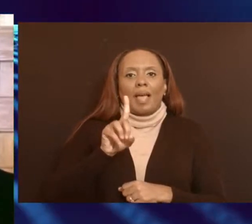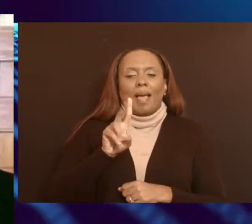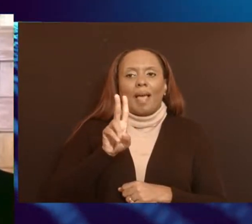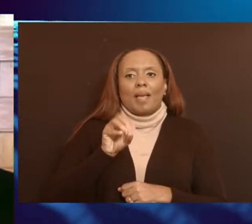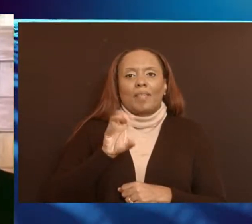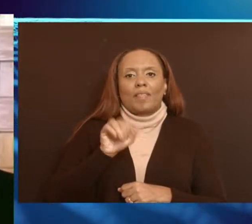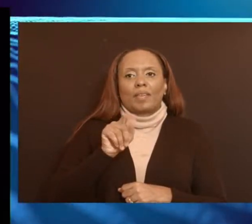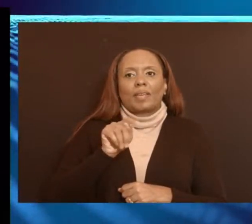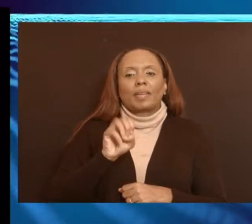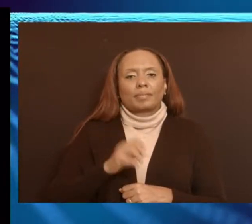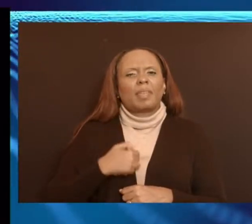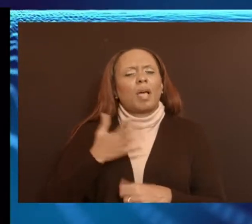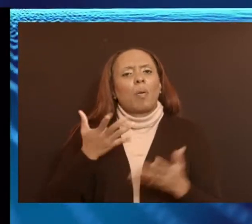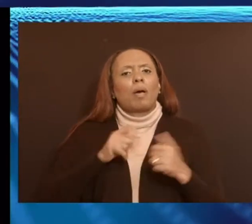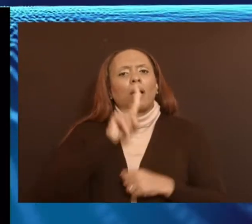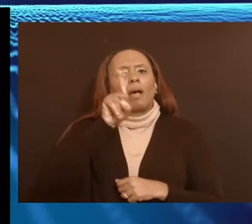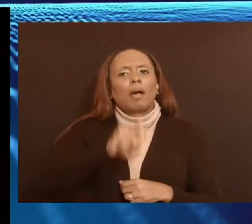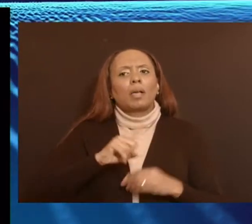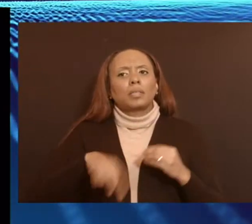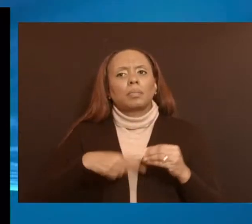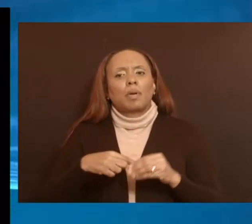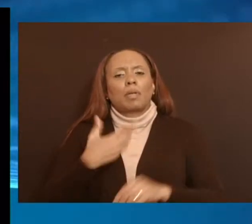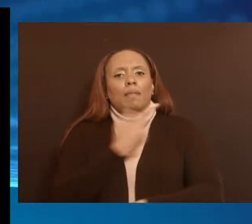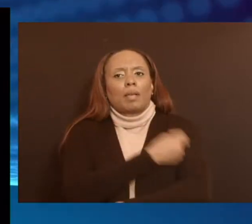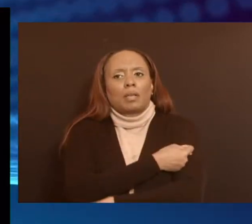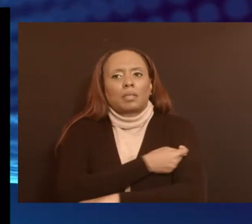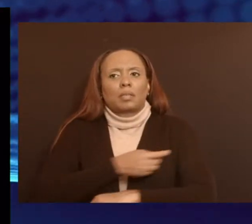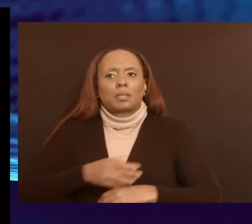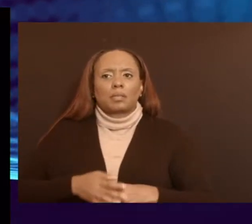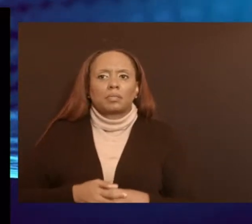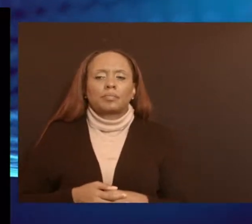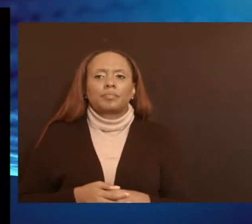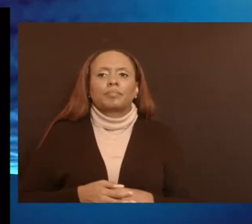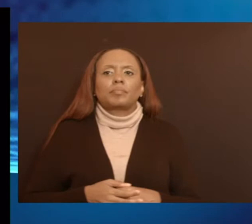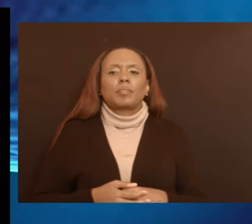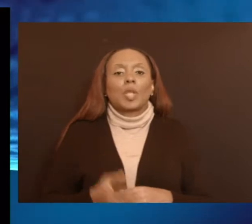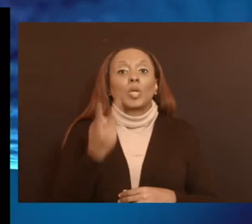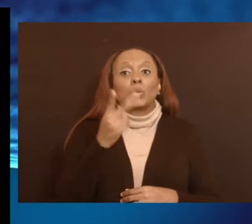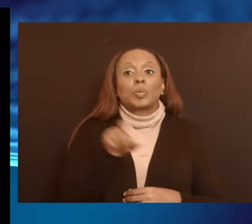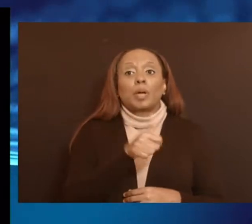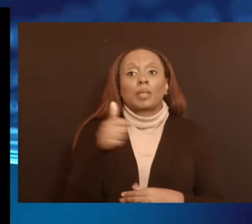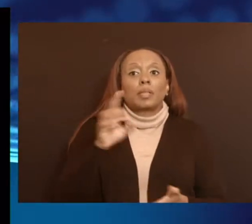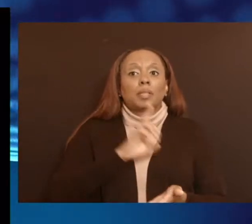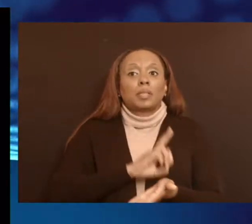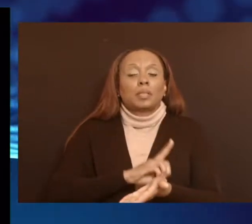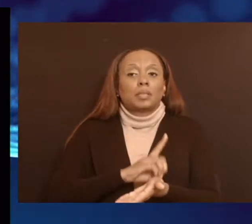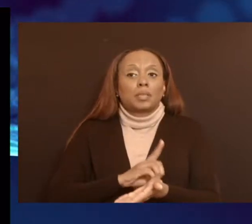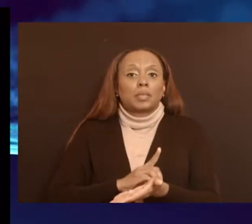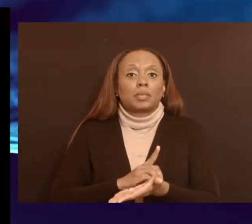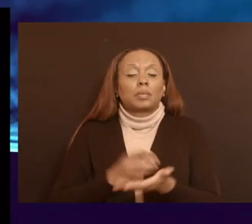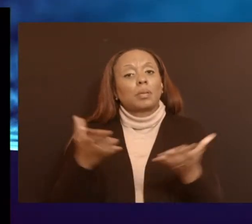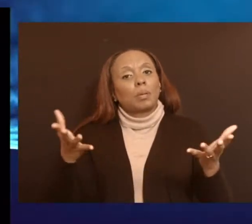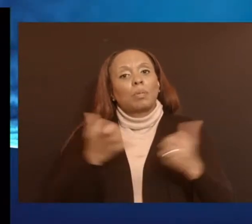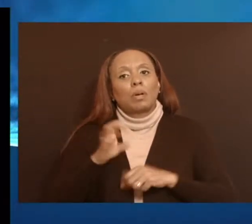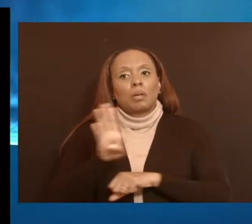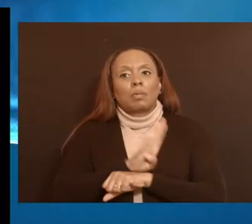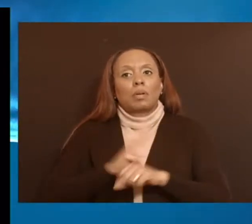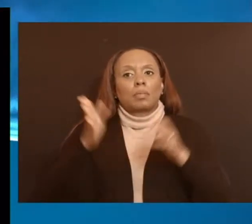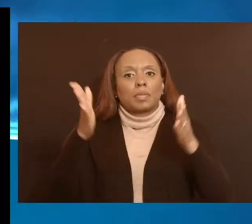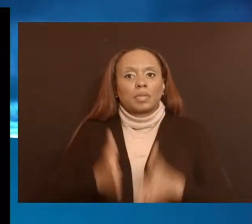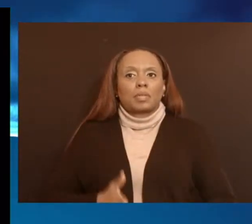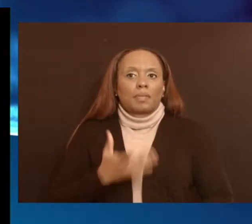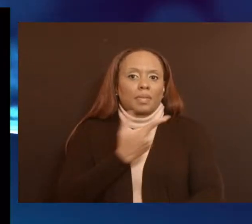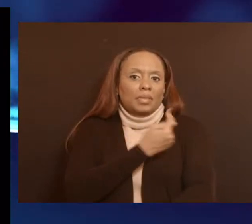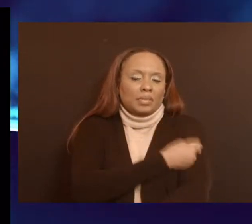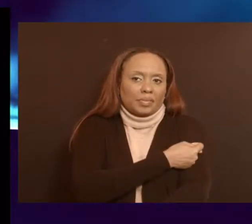to the vaccines. I believe Dr. George and Dr. Ford were both encouraging Barbadians to get vaccinated.